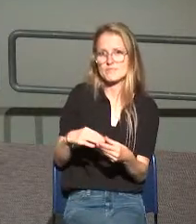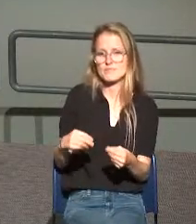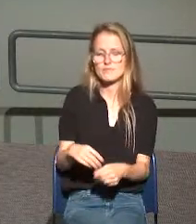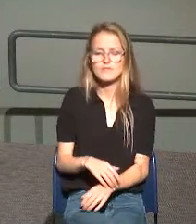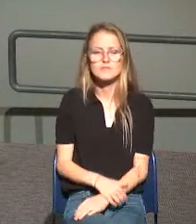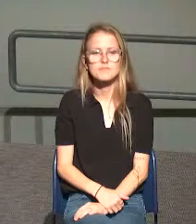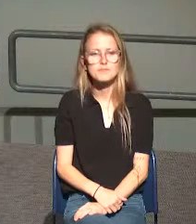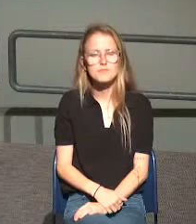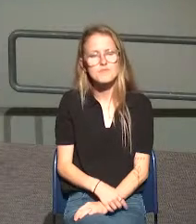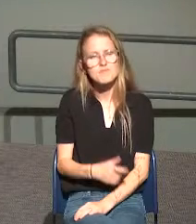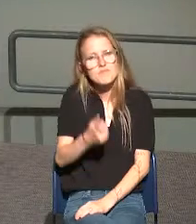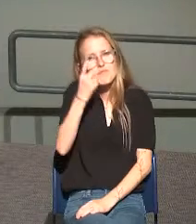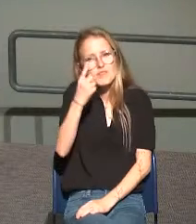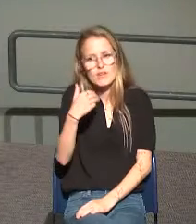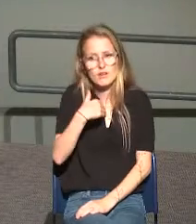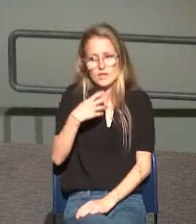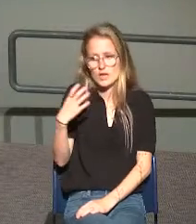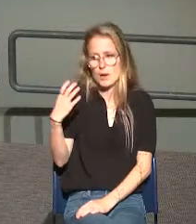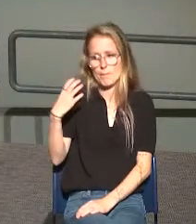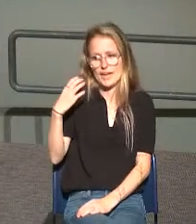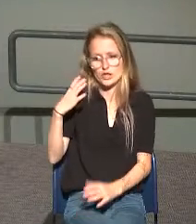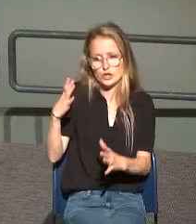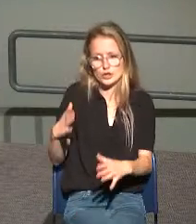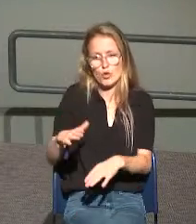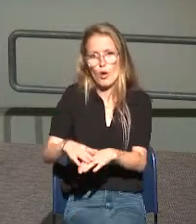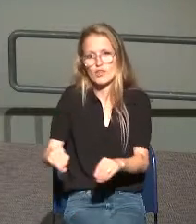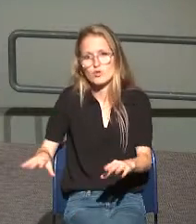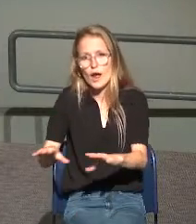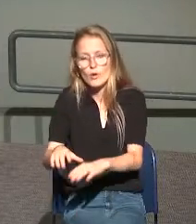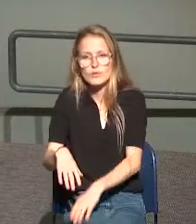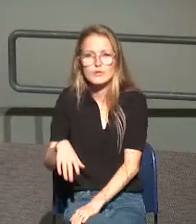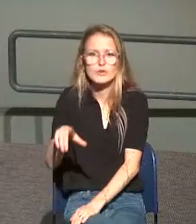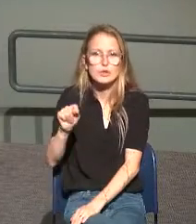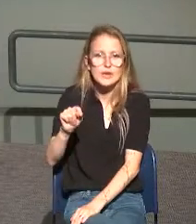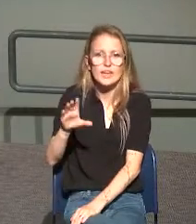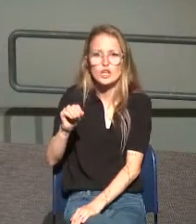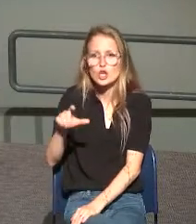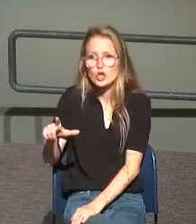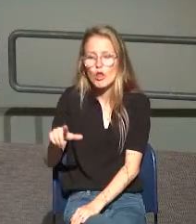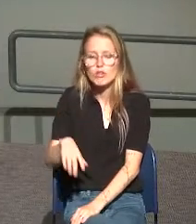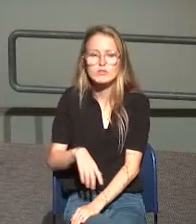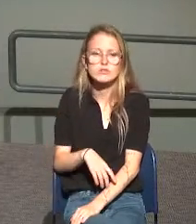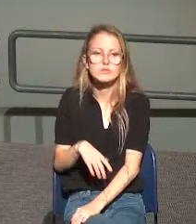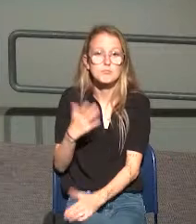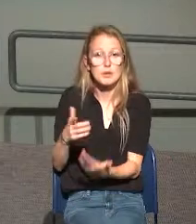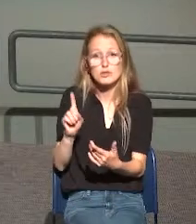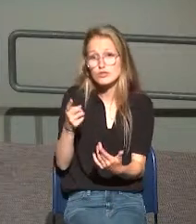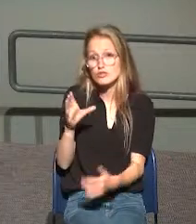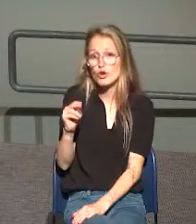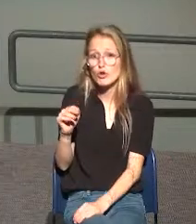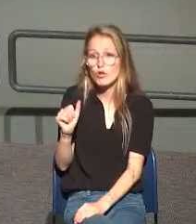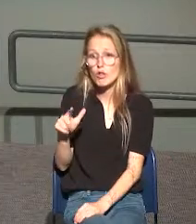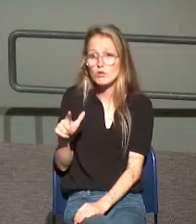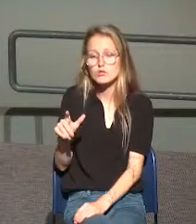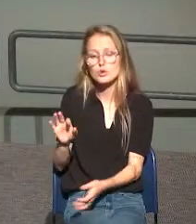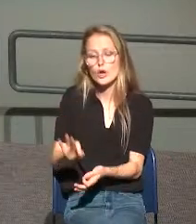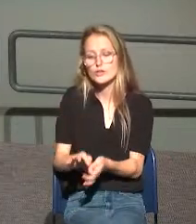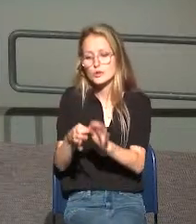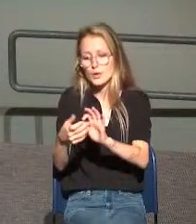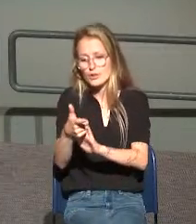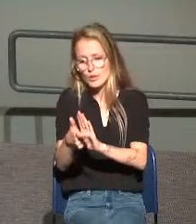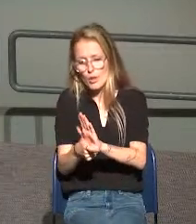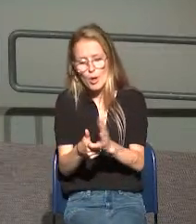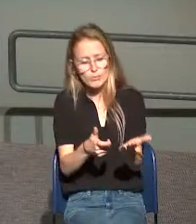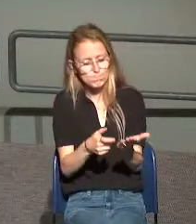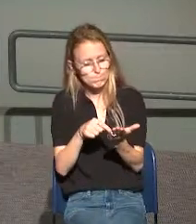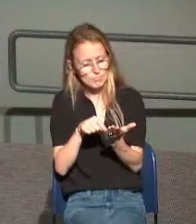had commanders on the ground. These are like lieutenant colonels, maybe colonels, who are interpreting the law and making policy decisions,